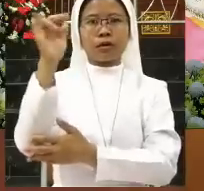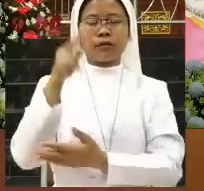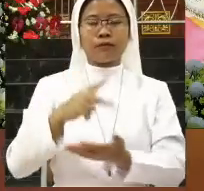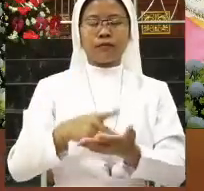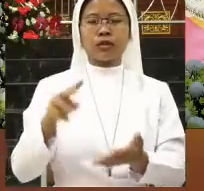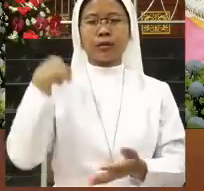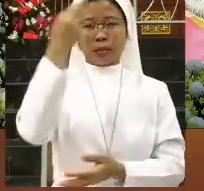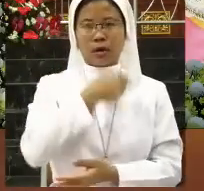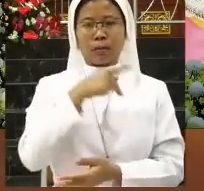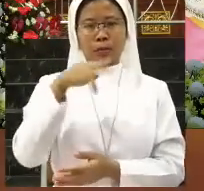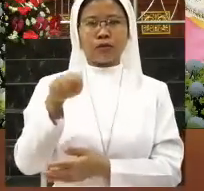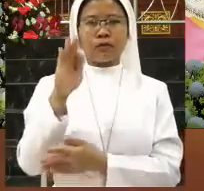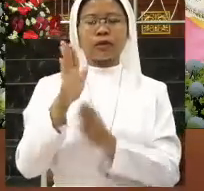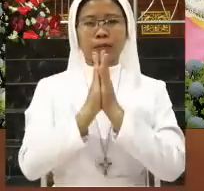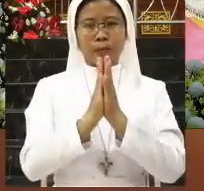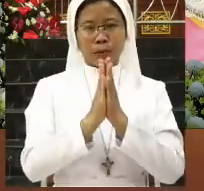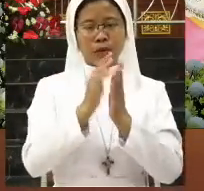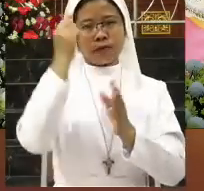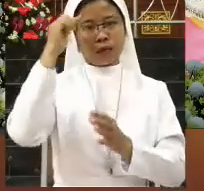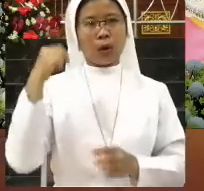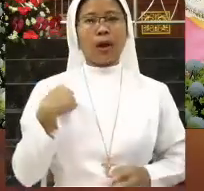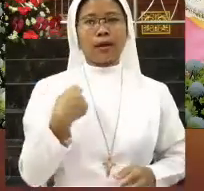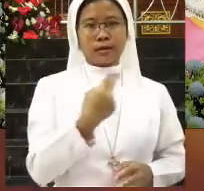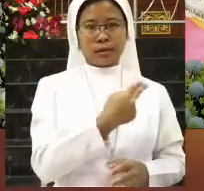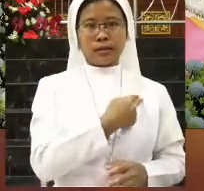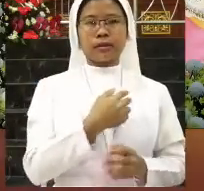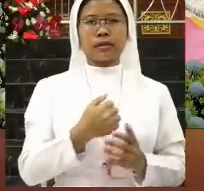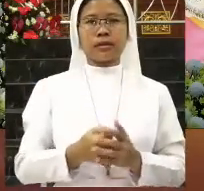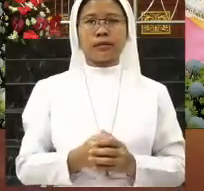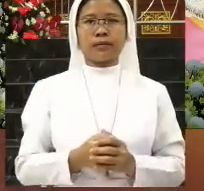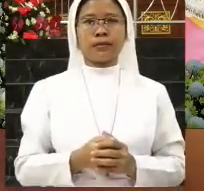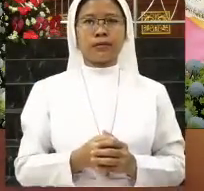of Peñafrancia, pray for us.